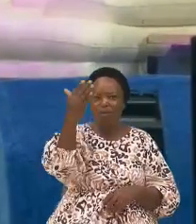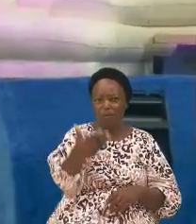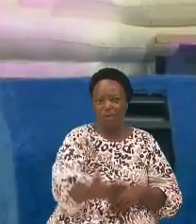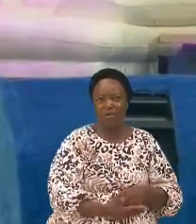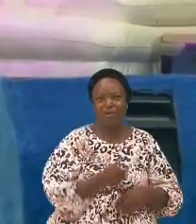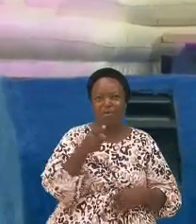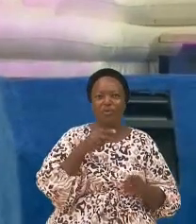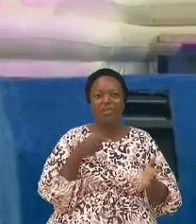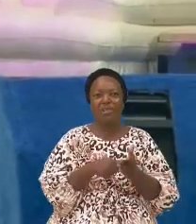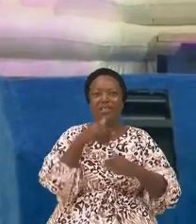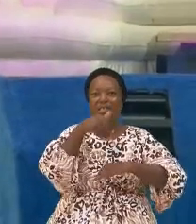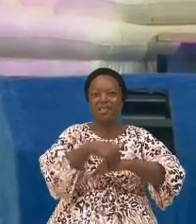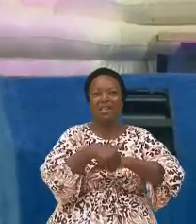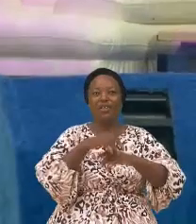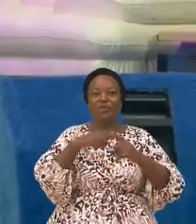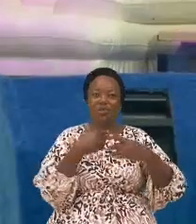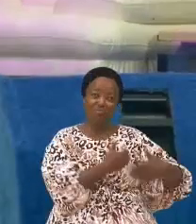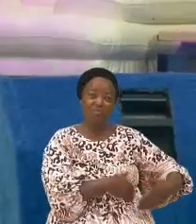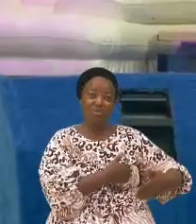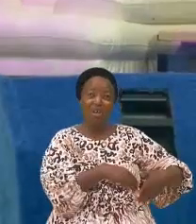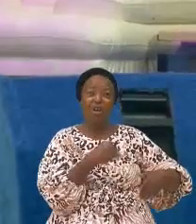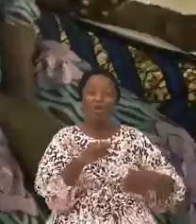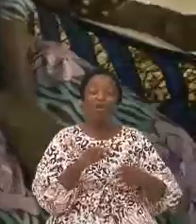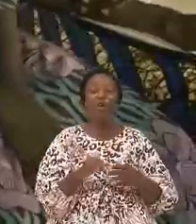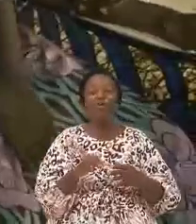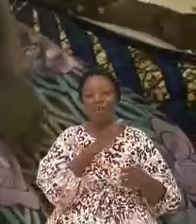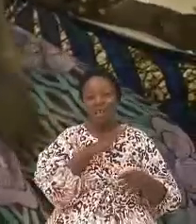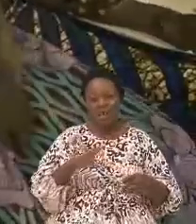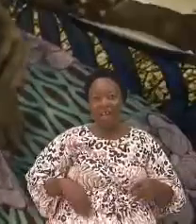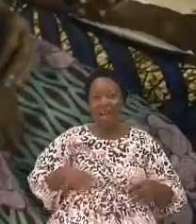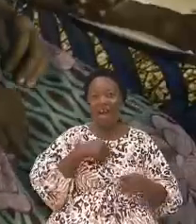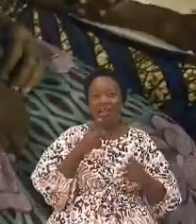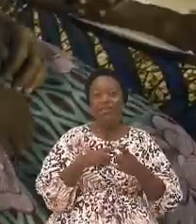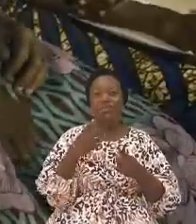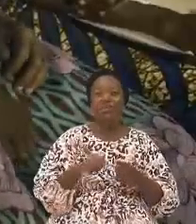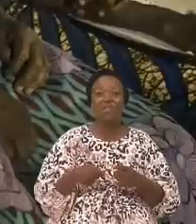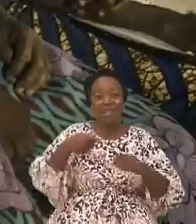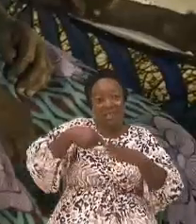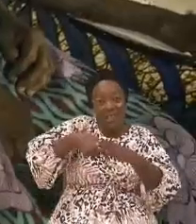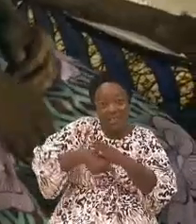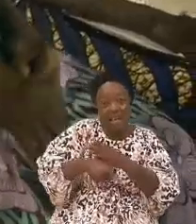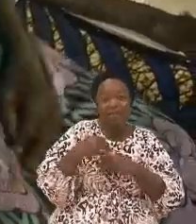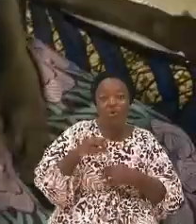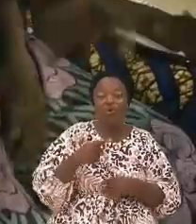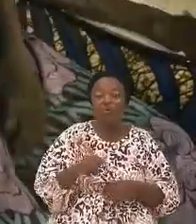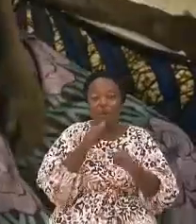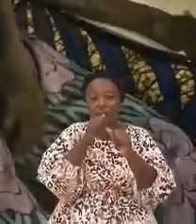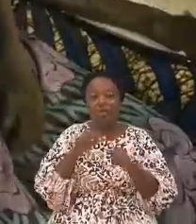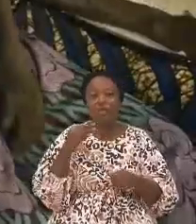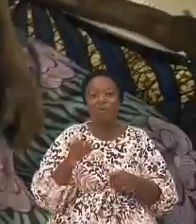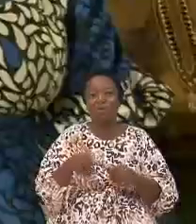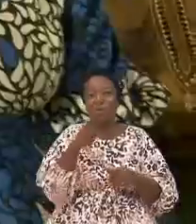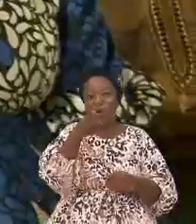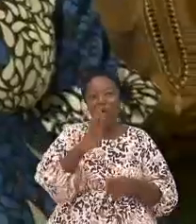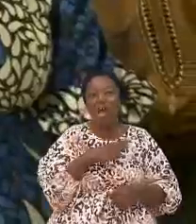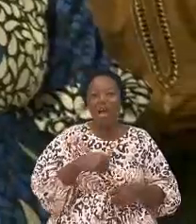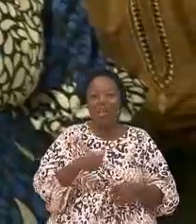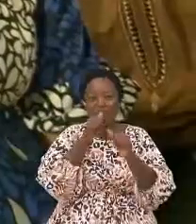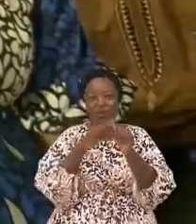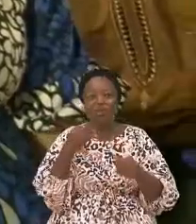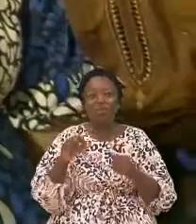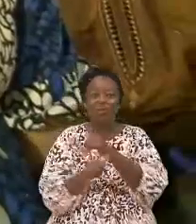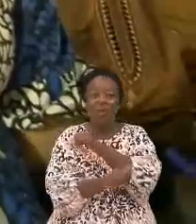his friend. I welcome you tonight to the bosom of Christ and to the depth of the